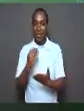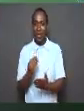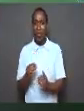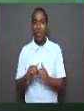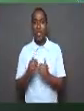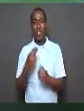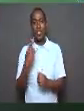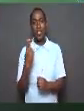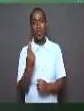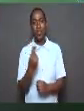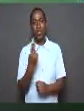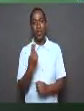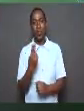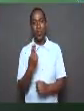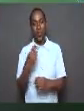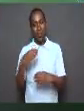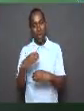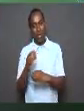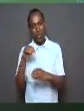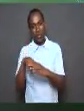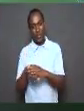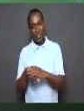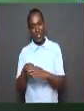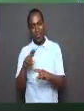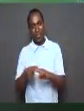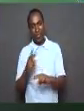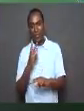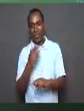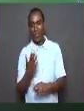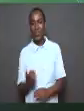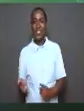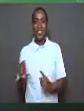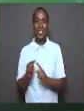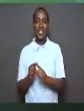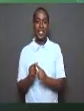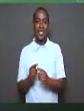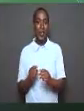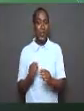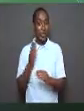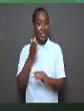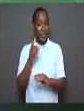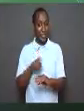learned how they are used to view specimens. Until next